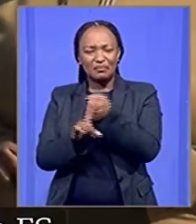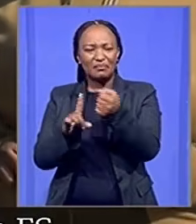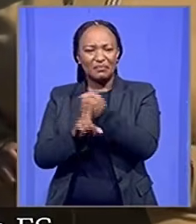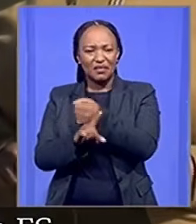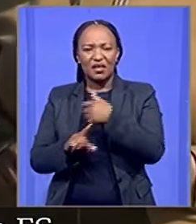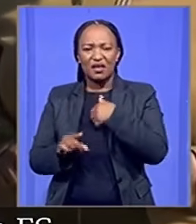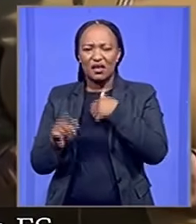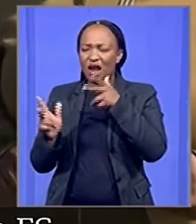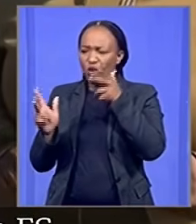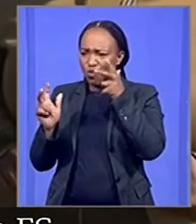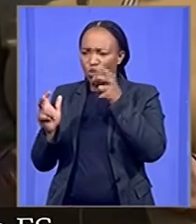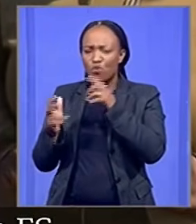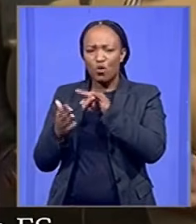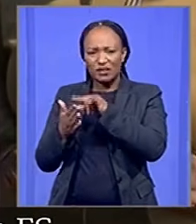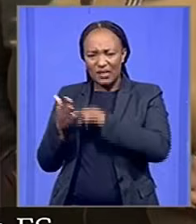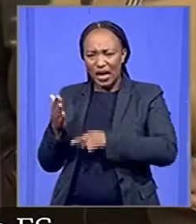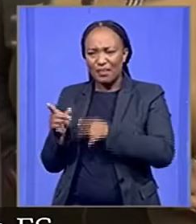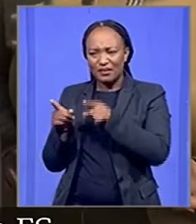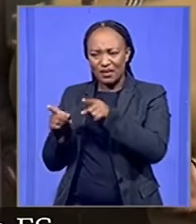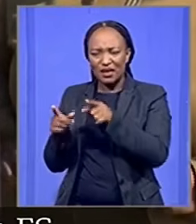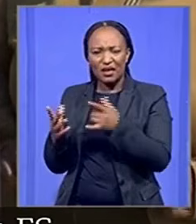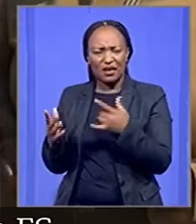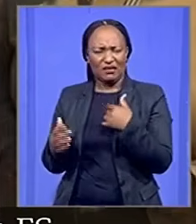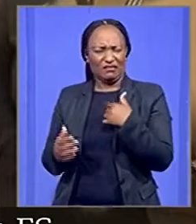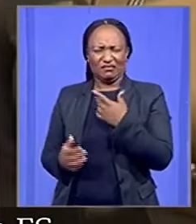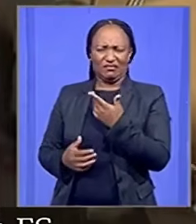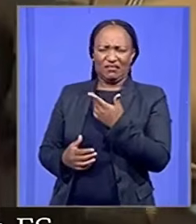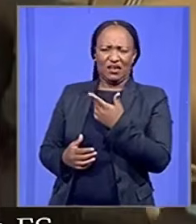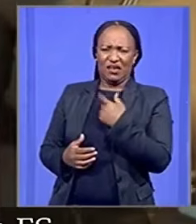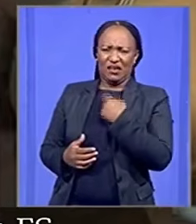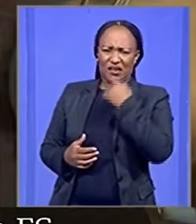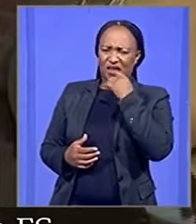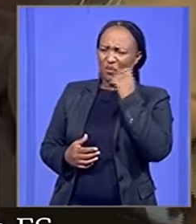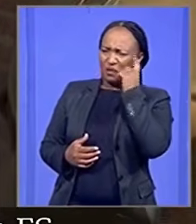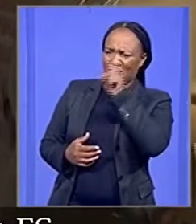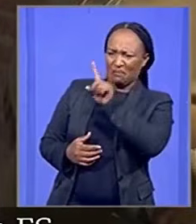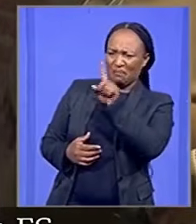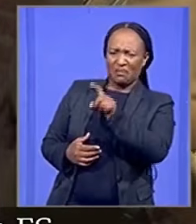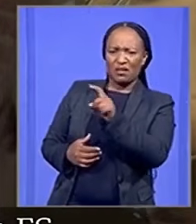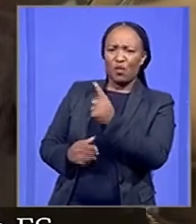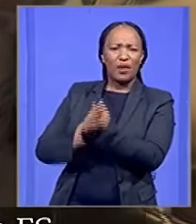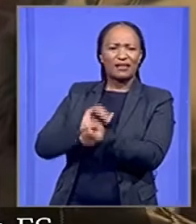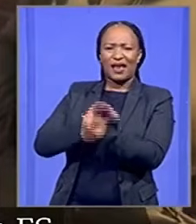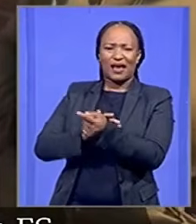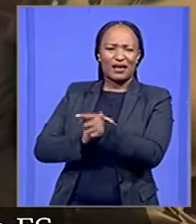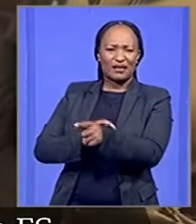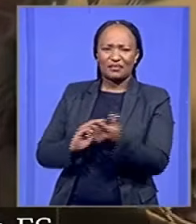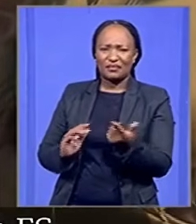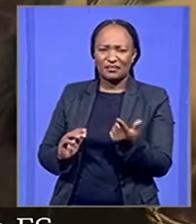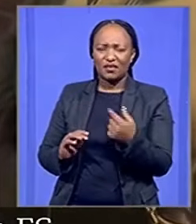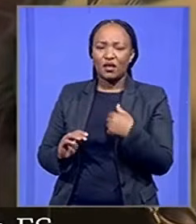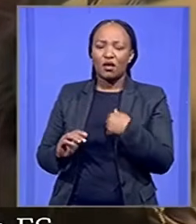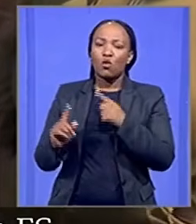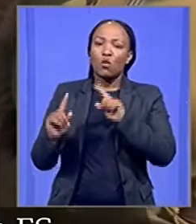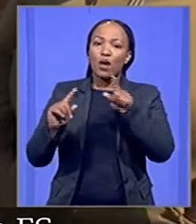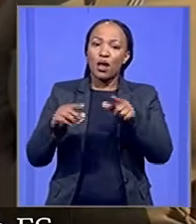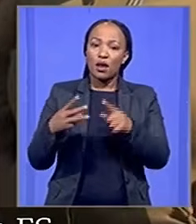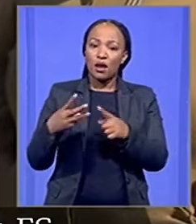ditaba tsena re ra ipotsa hore o etsalang ba ne re lo kgothatsa ha bo Mpho